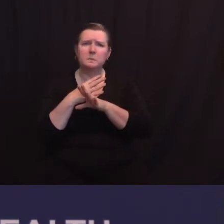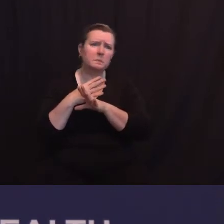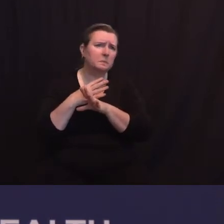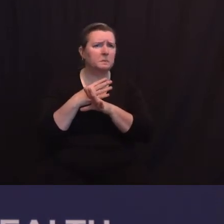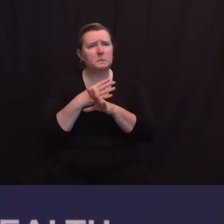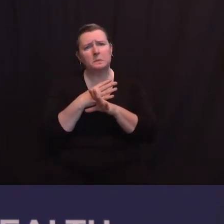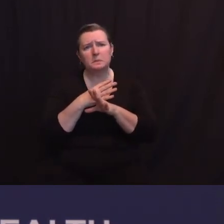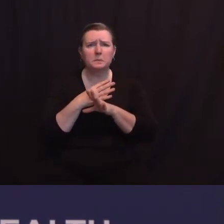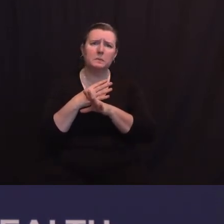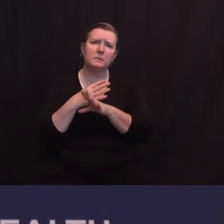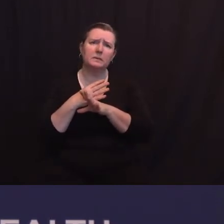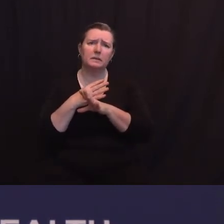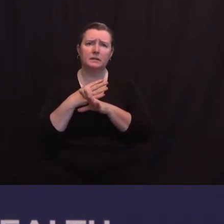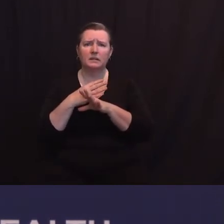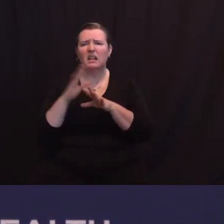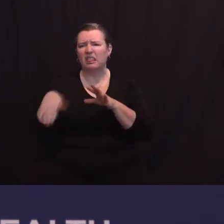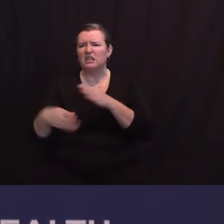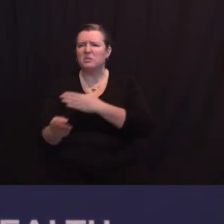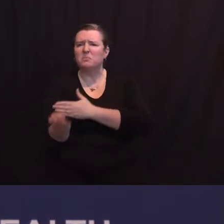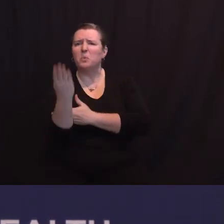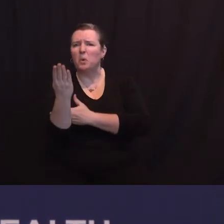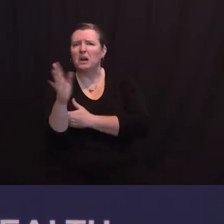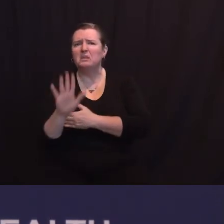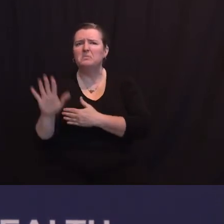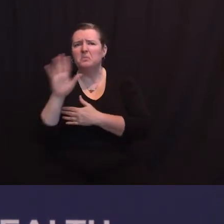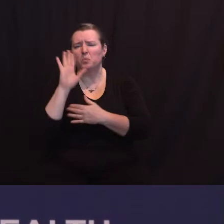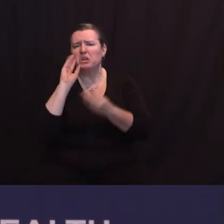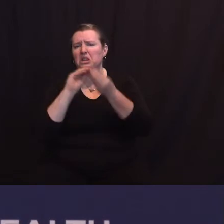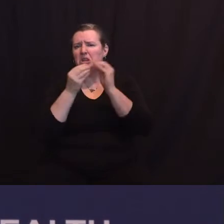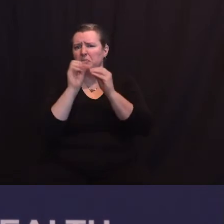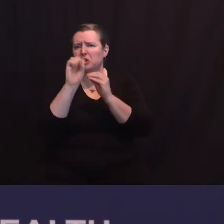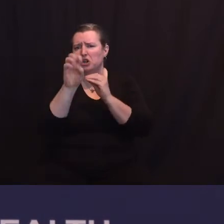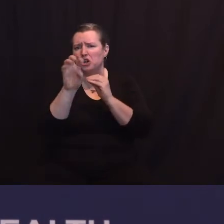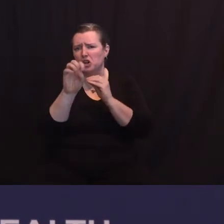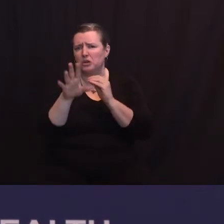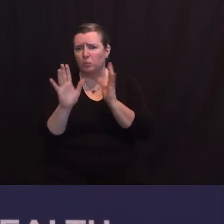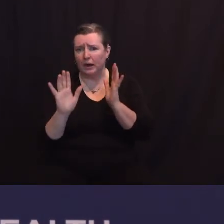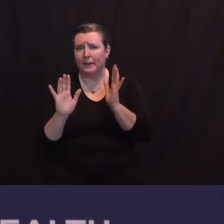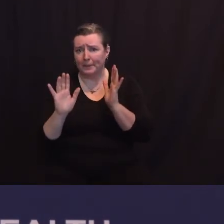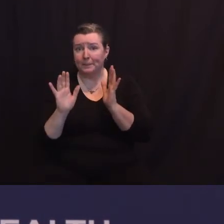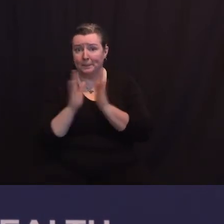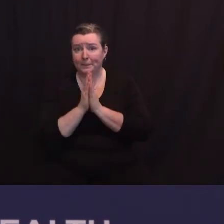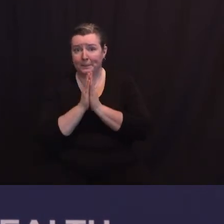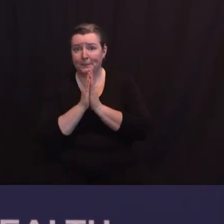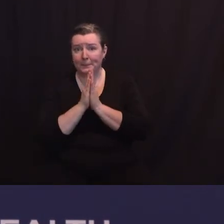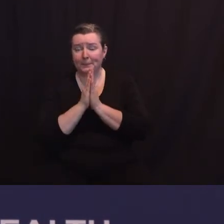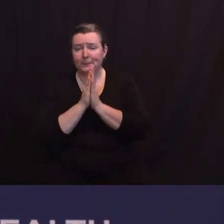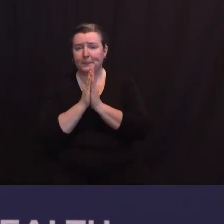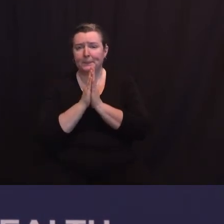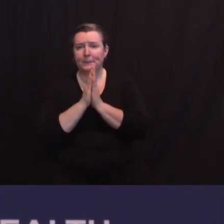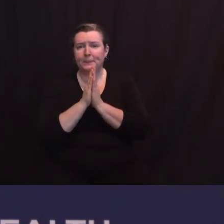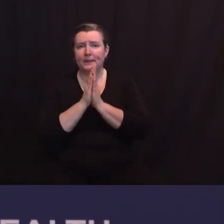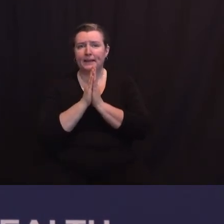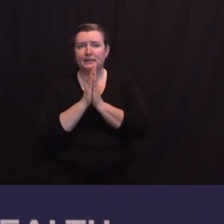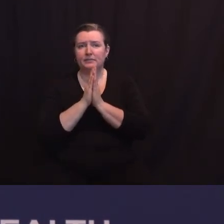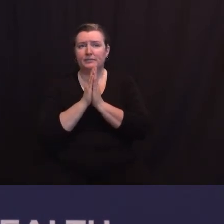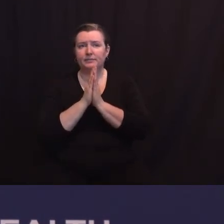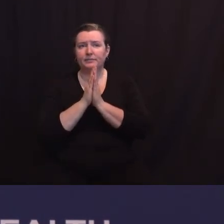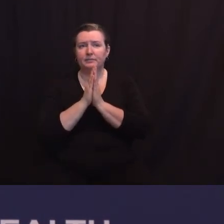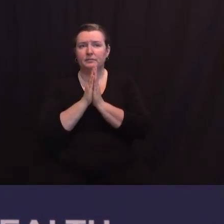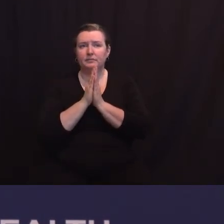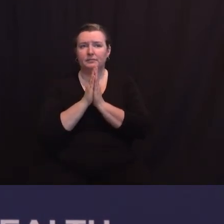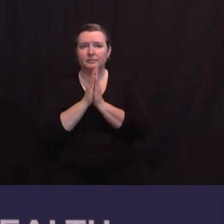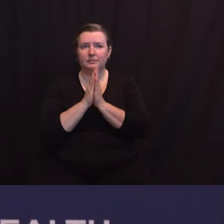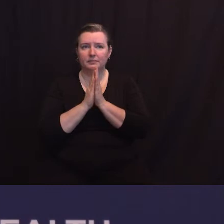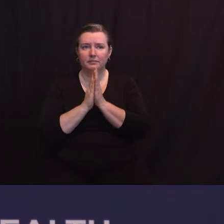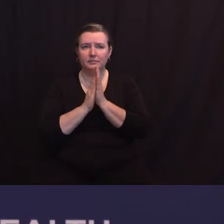COVID numbers wherever we may be on Friday. Pat, would love to have you join us as well. So, and we will